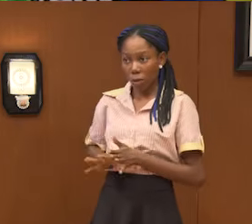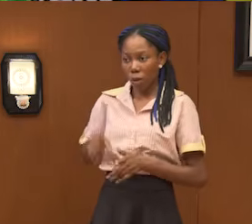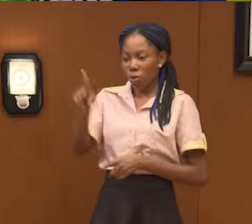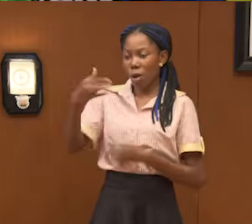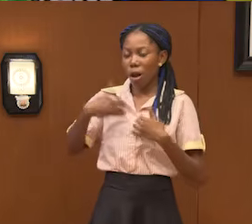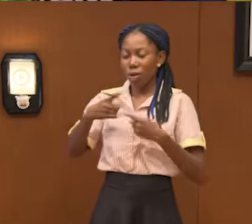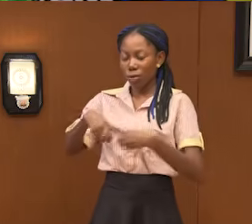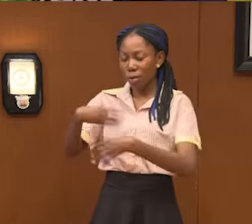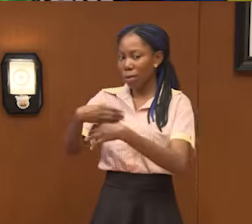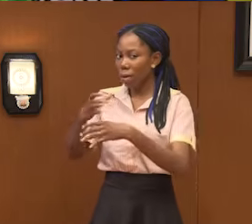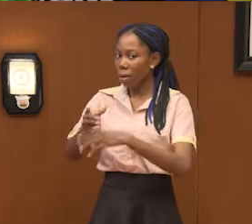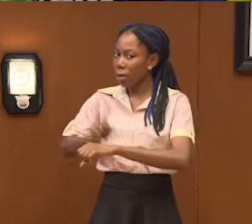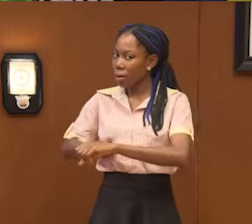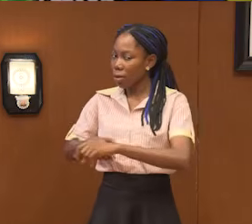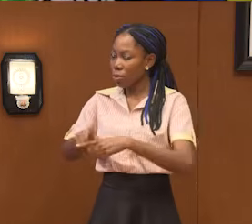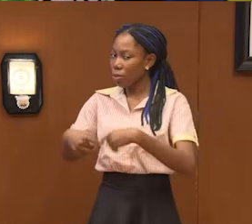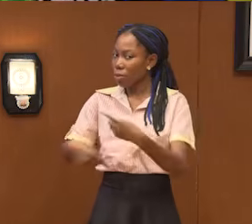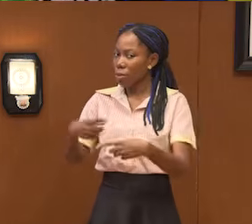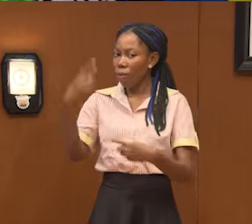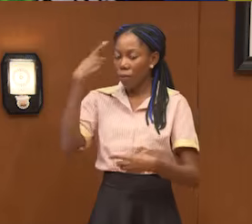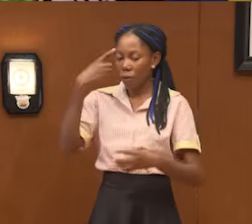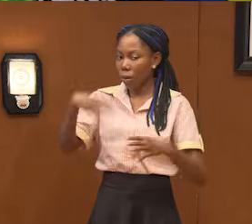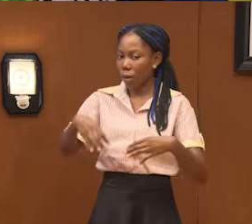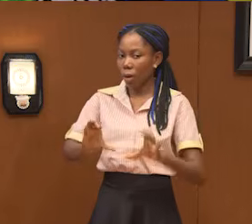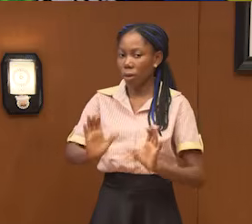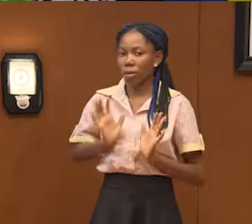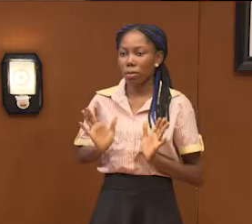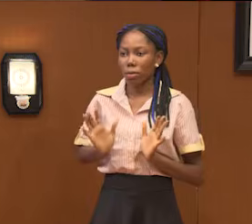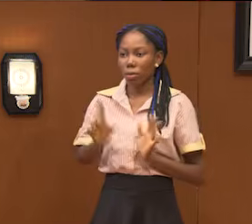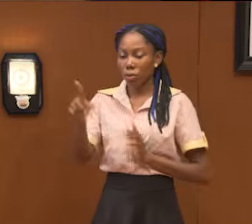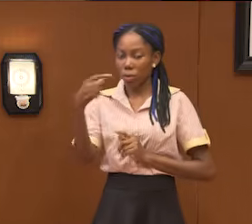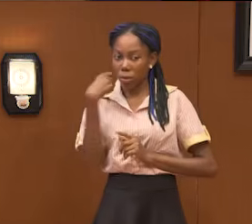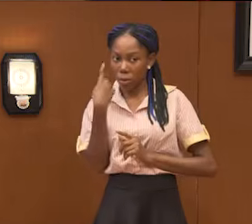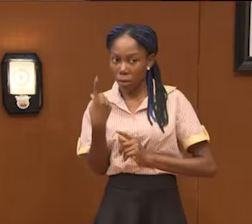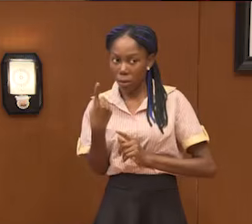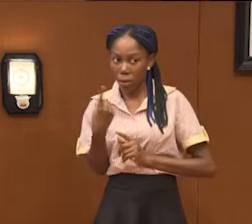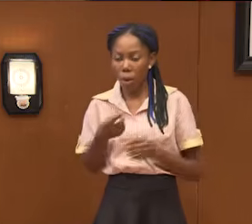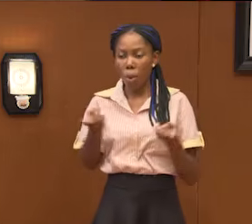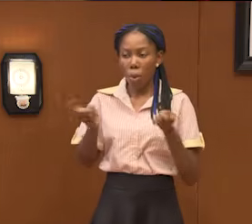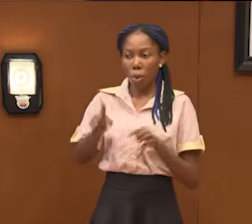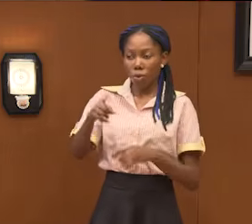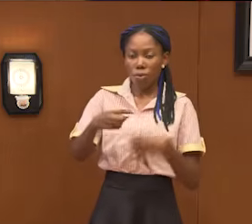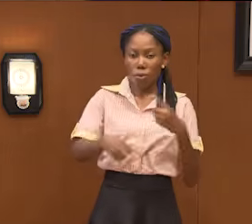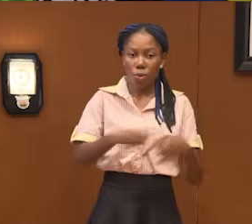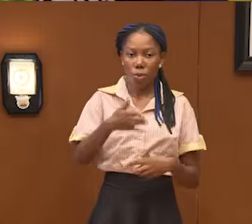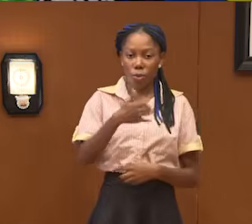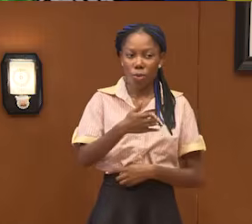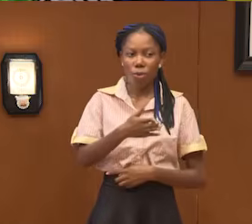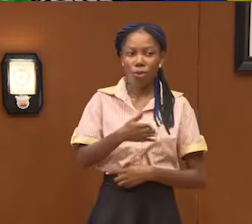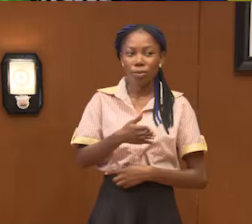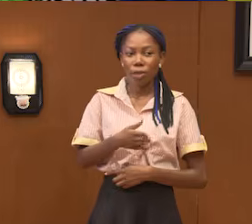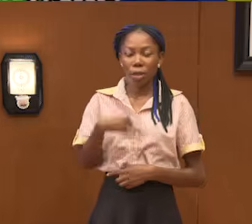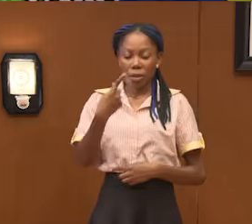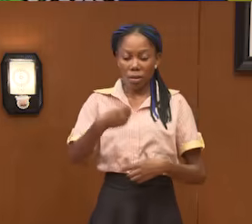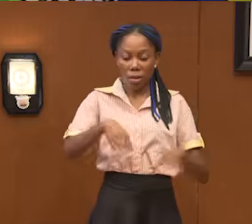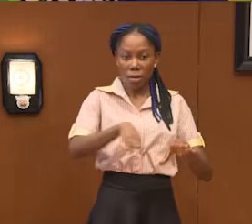time to attend the classes. Do you understand me? When you go there, they